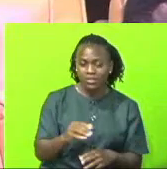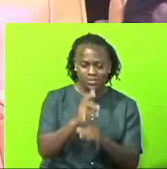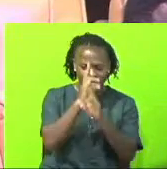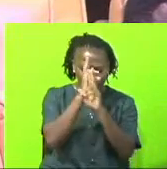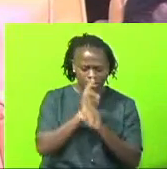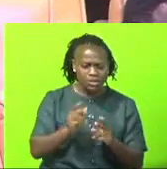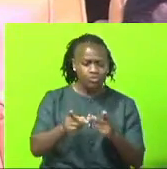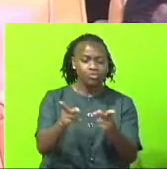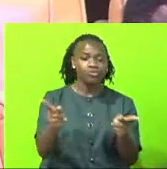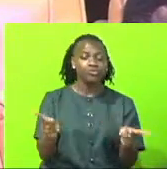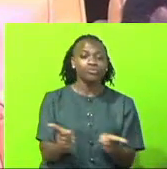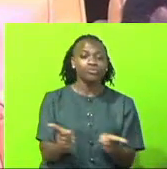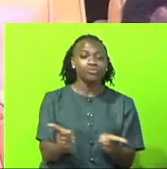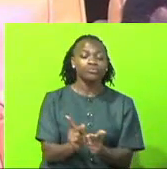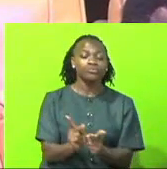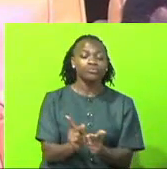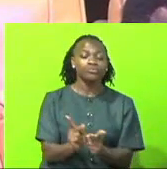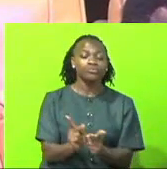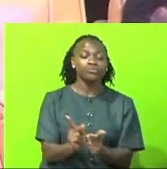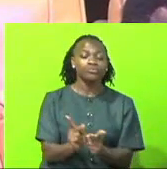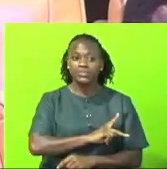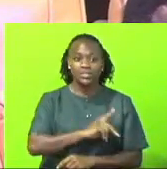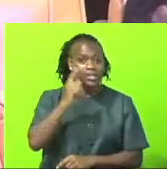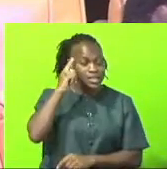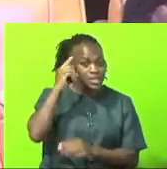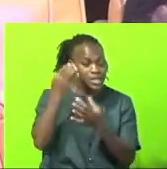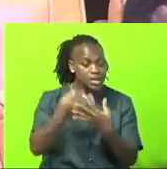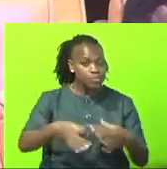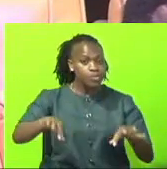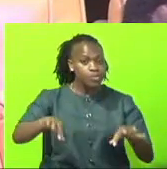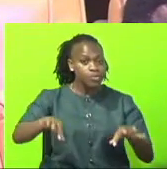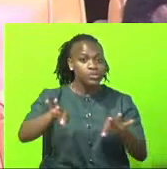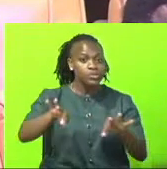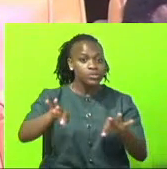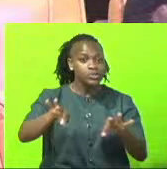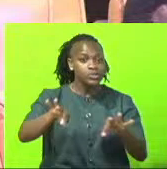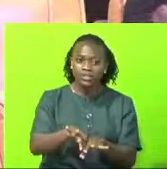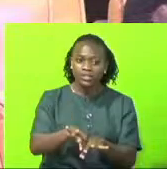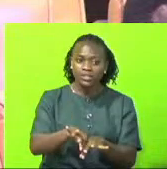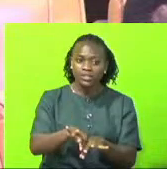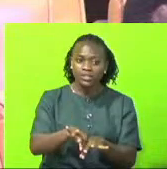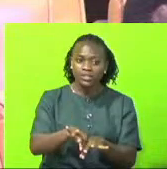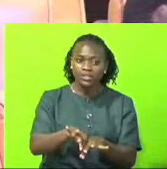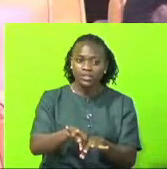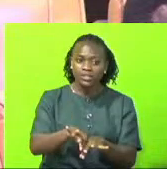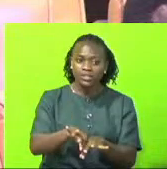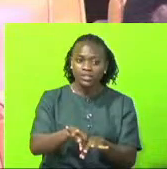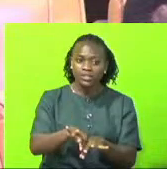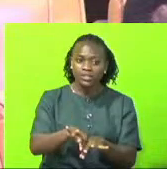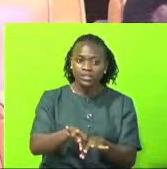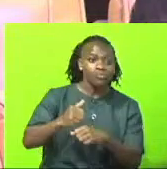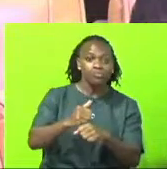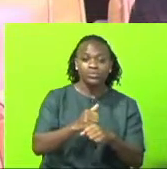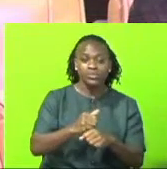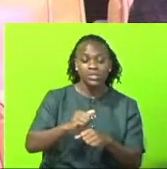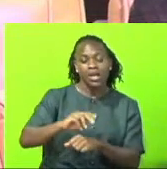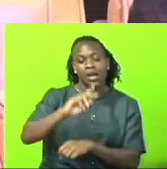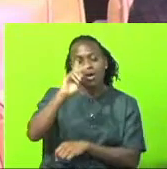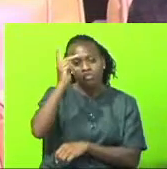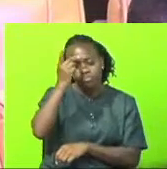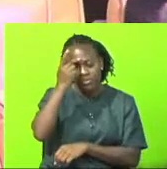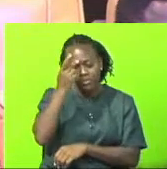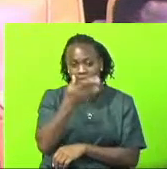Parliament. And it's important that we shed our political clothes when we are dealing with matters of this